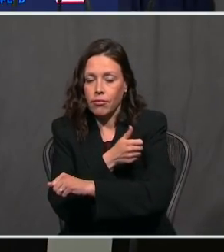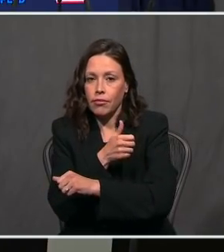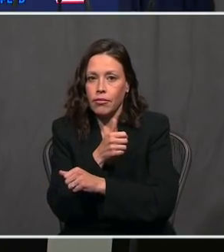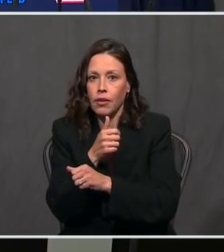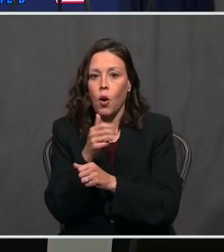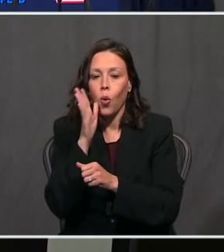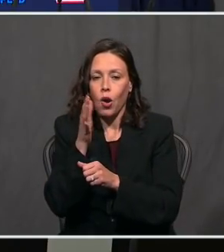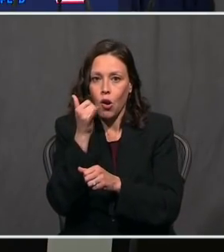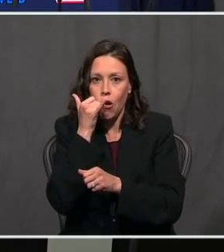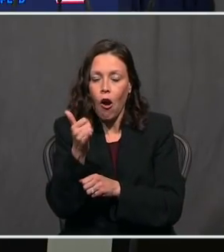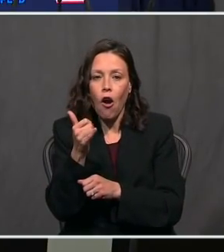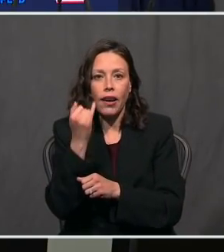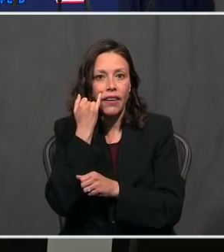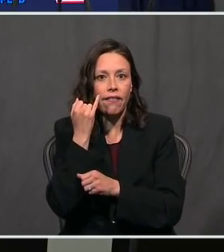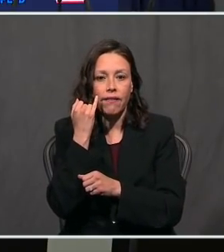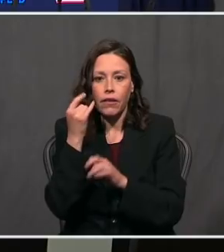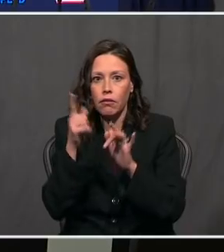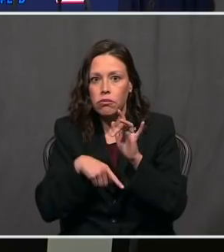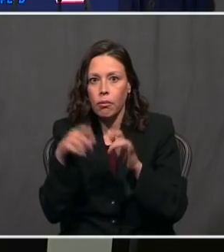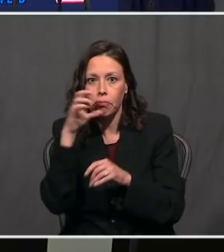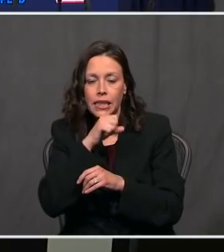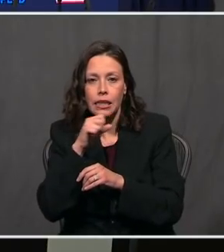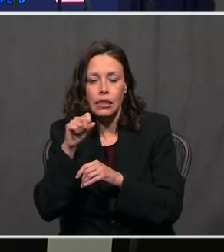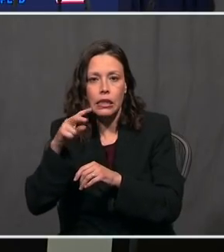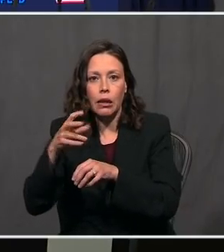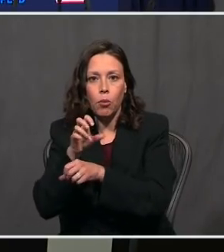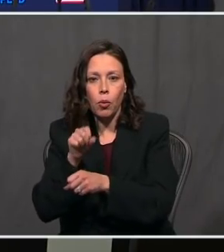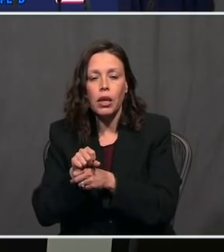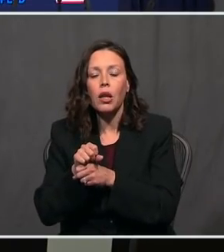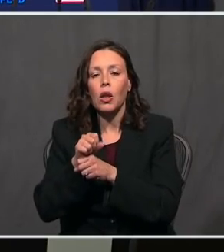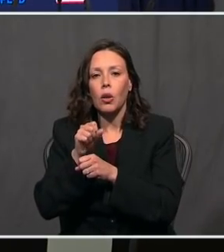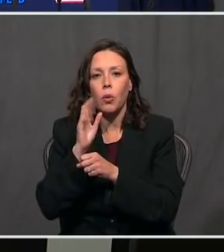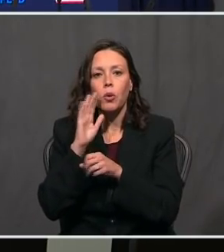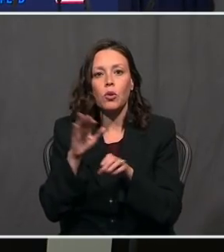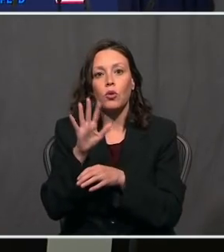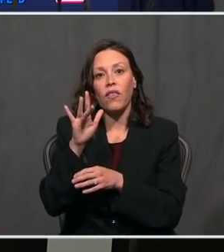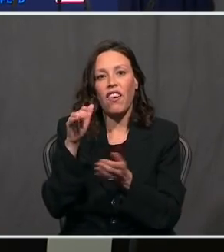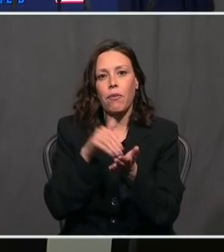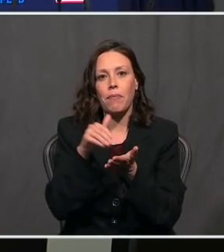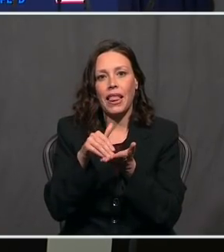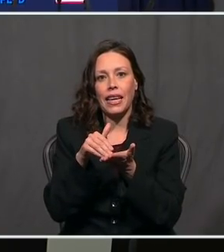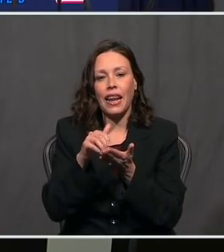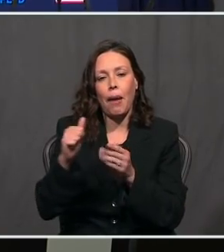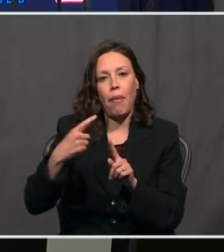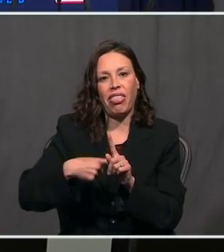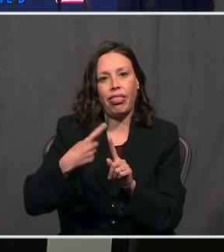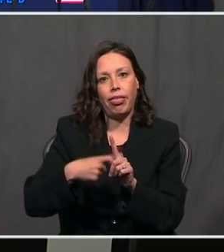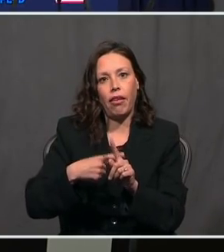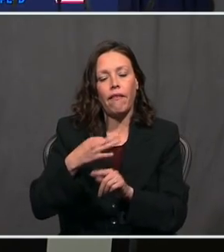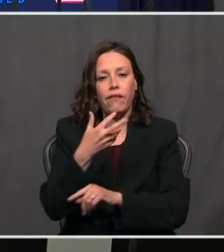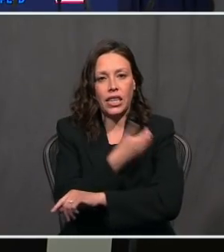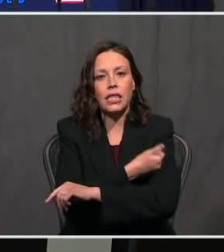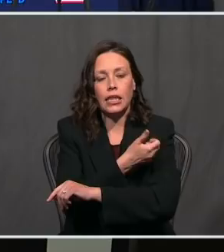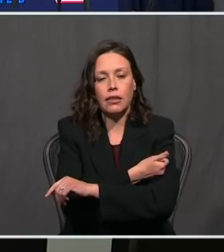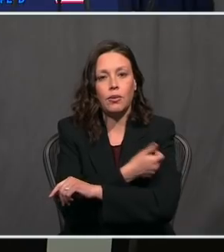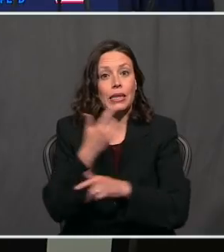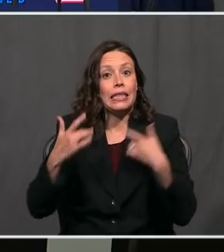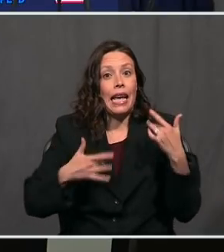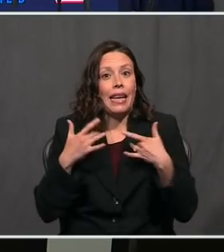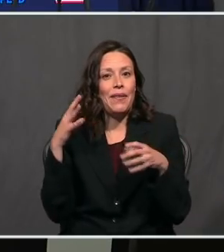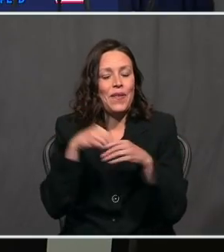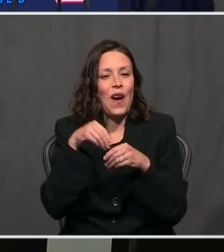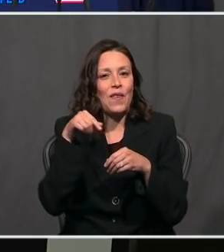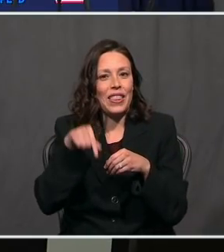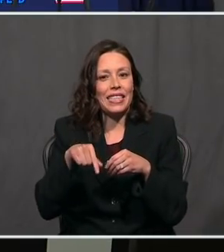including a phone call if they miss that appointment. And we'll be able to do 25 million vaccines a month. So we're pretty excited about being part of